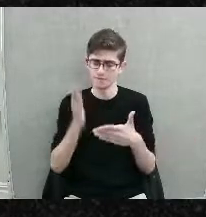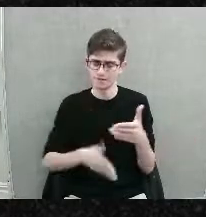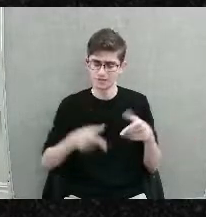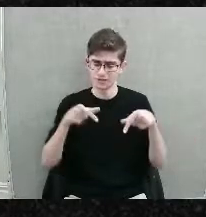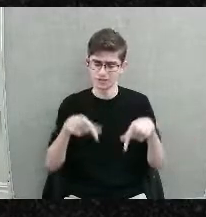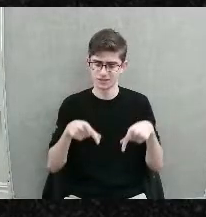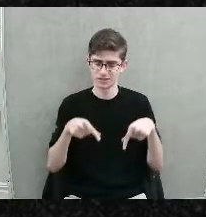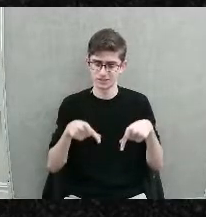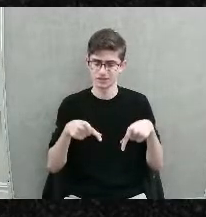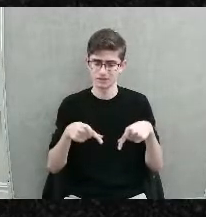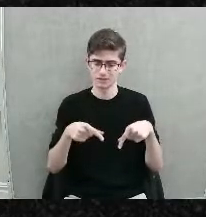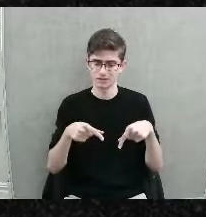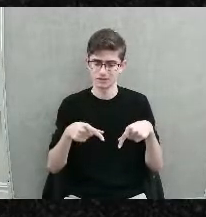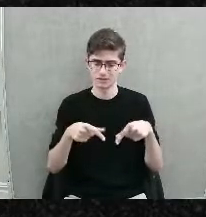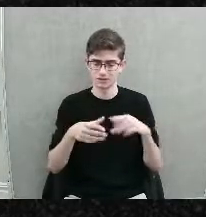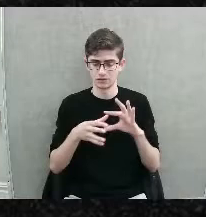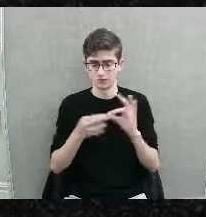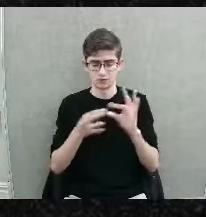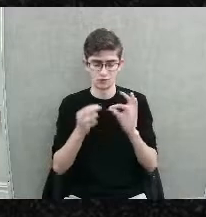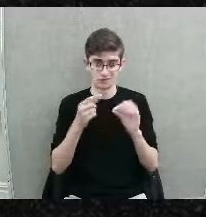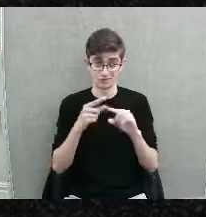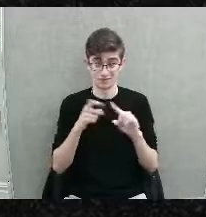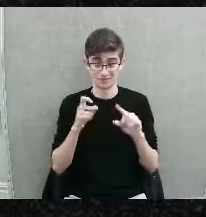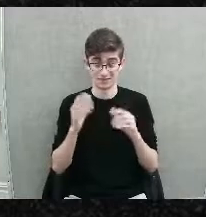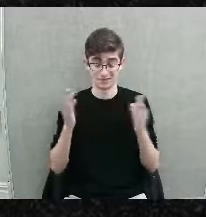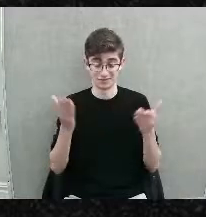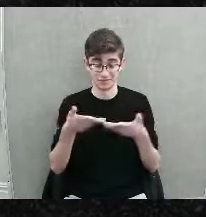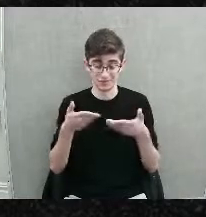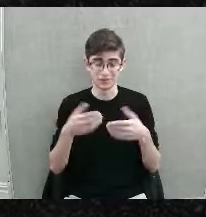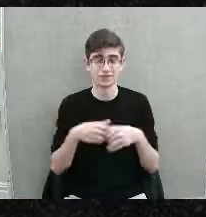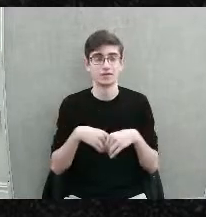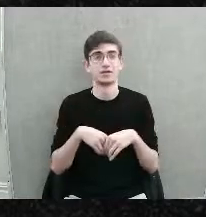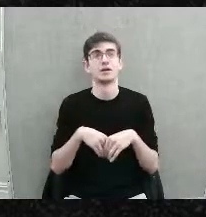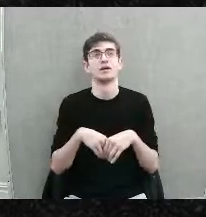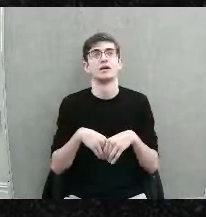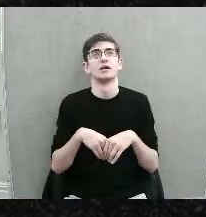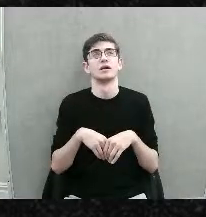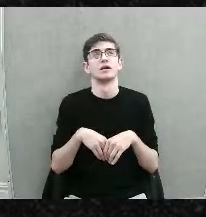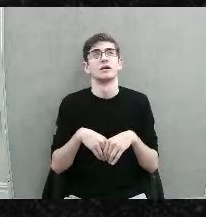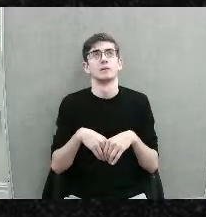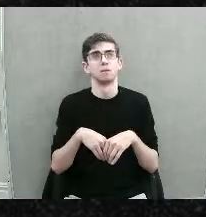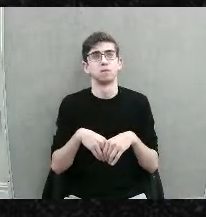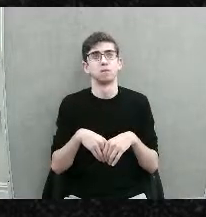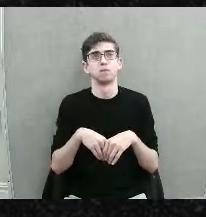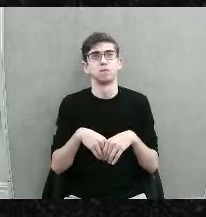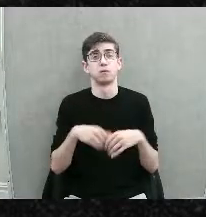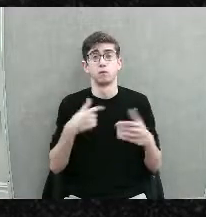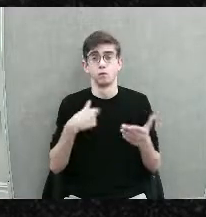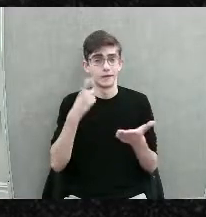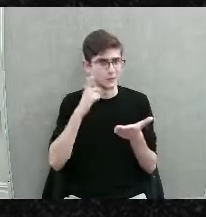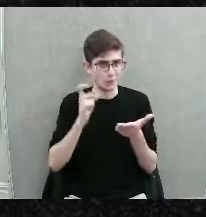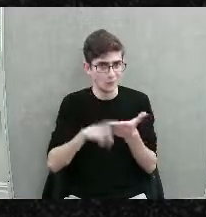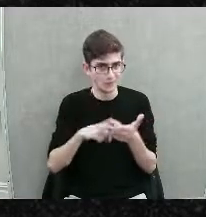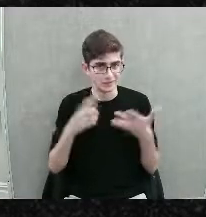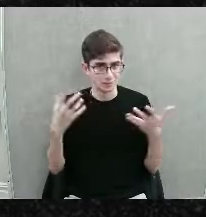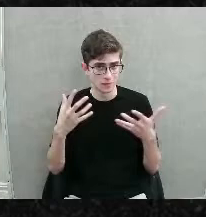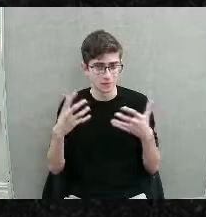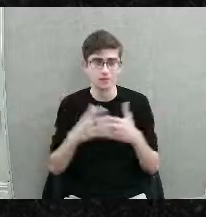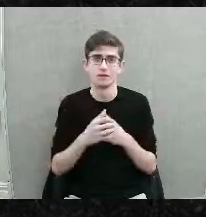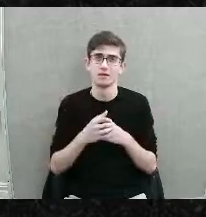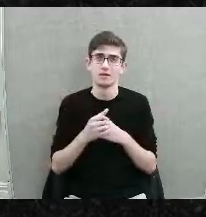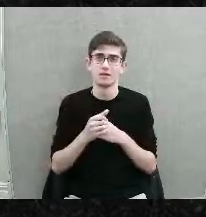little, not modest introduction, is that what we witnessed is that